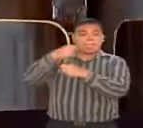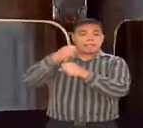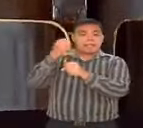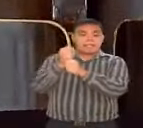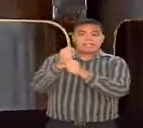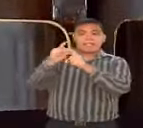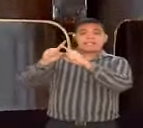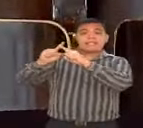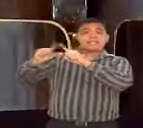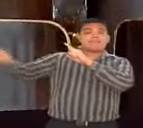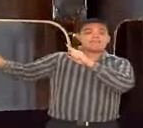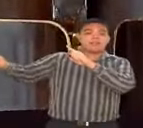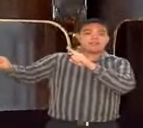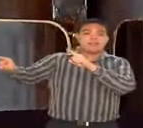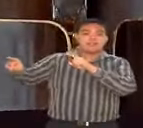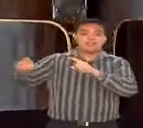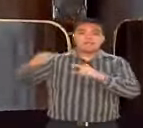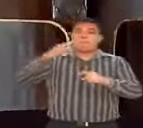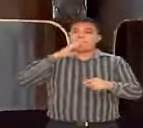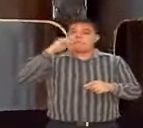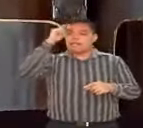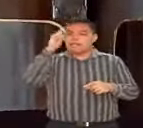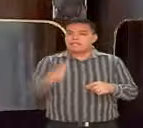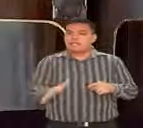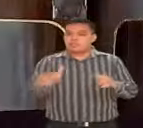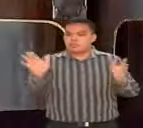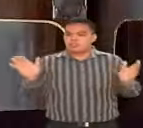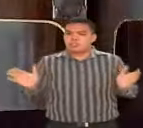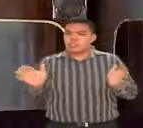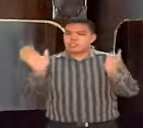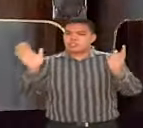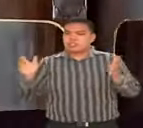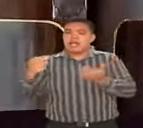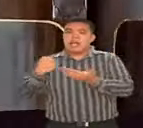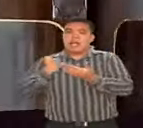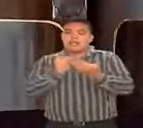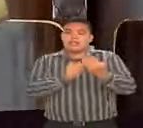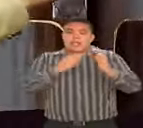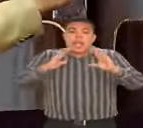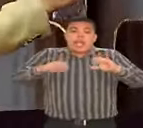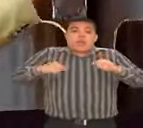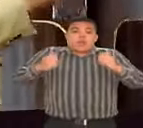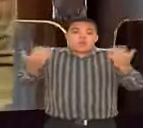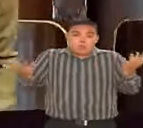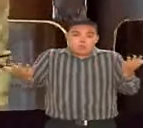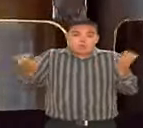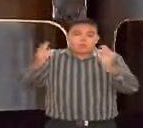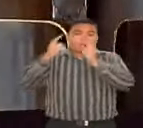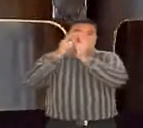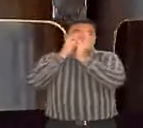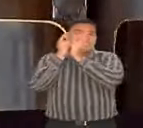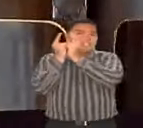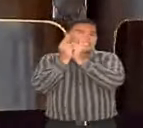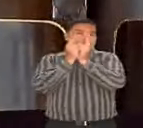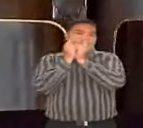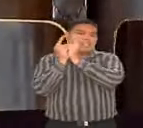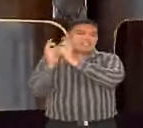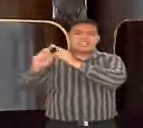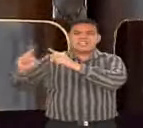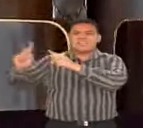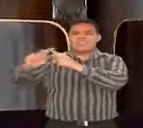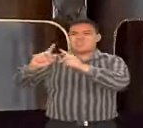and designed differently. And the challenge is how that we can be united in our